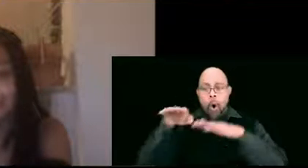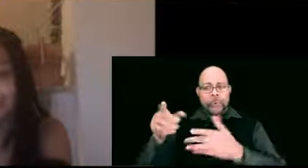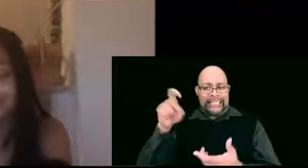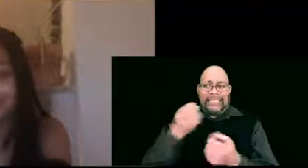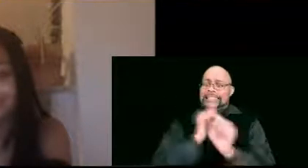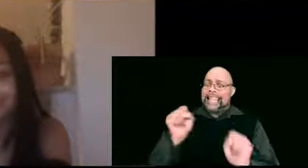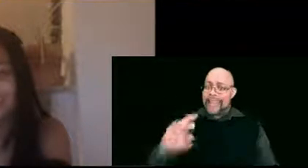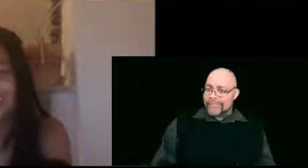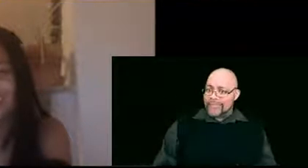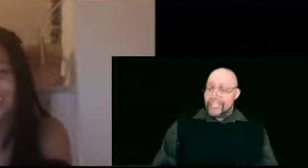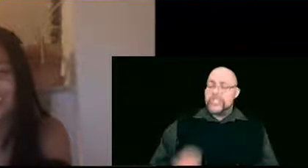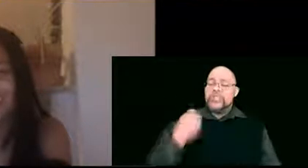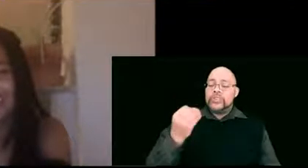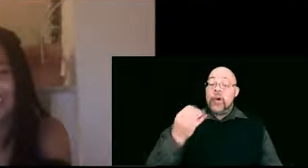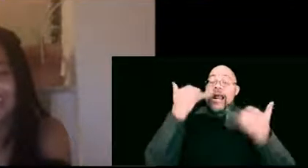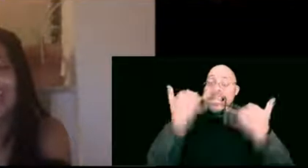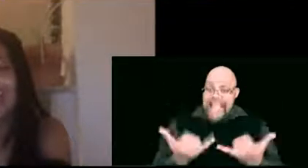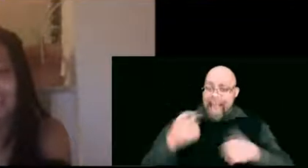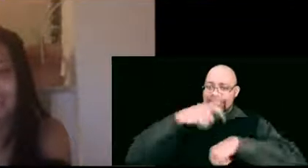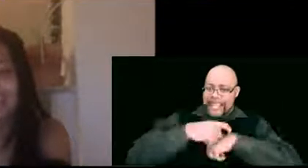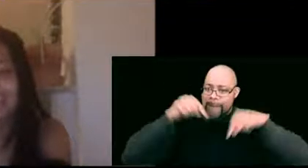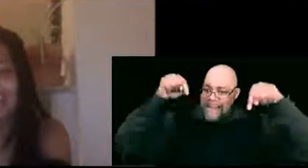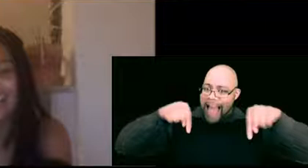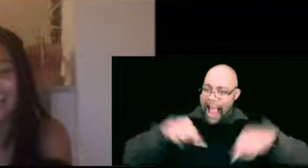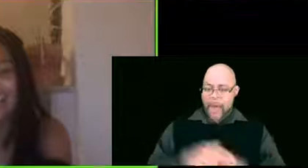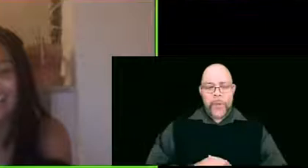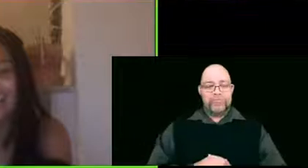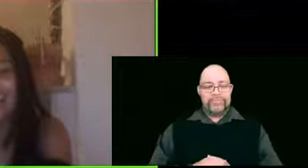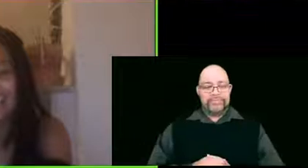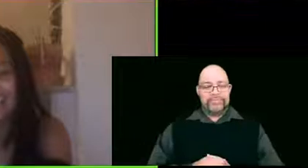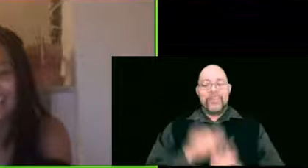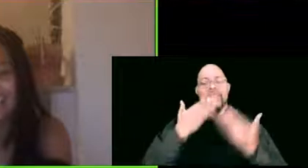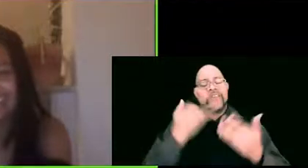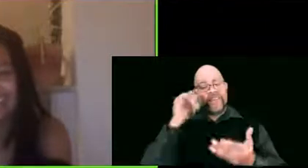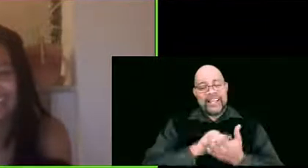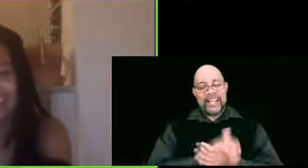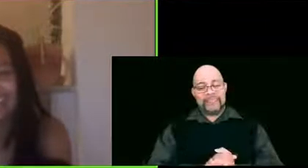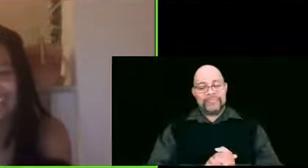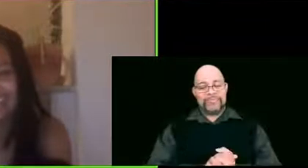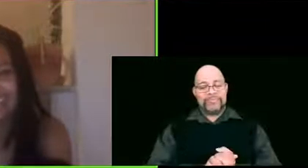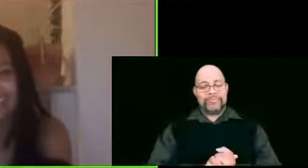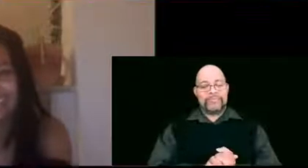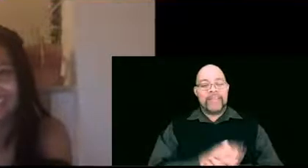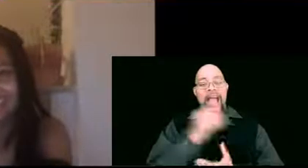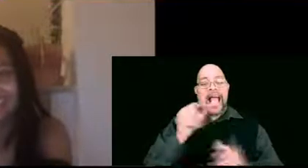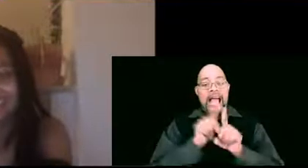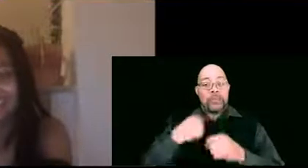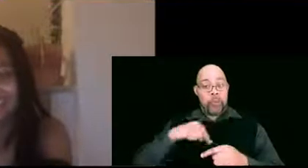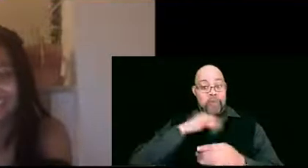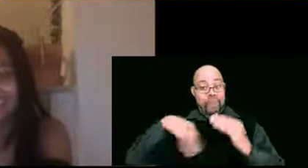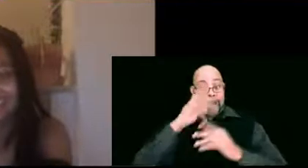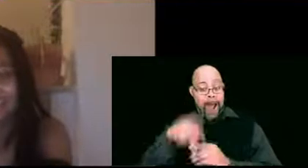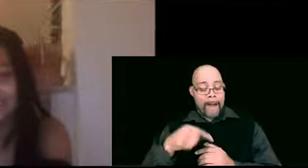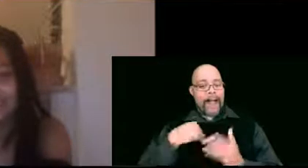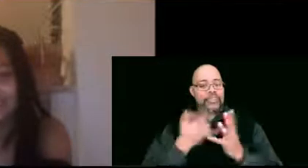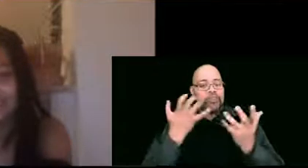there is an ocean that needs saving, right? So now is the time. So thank you for that. And as